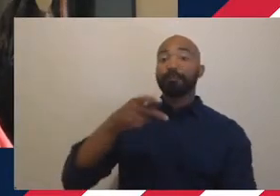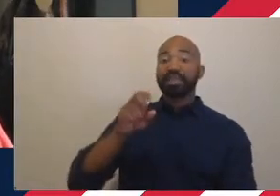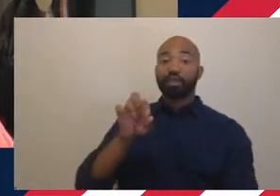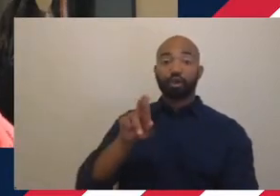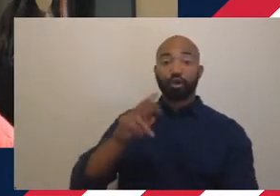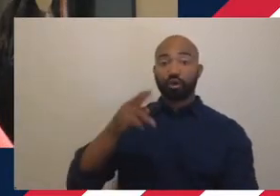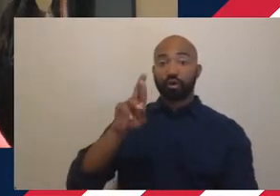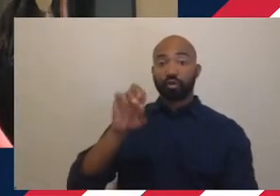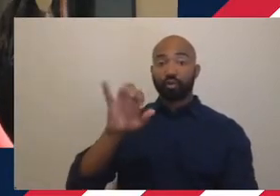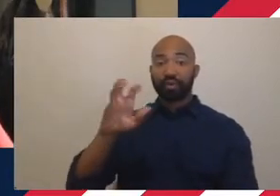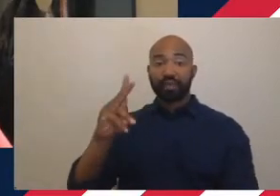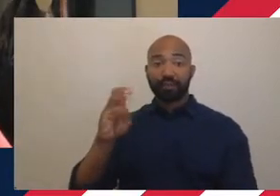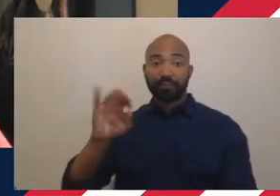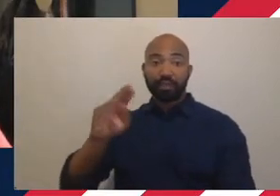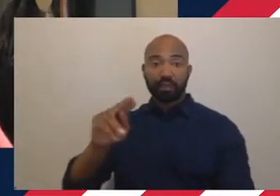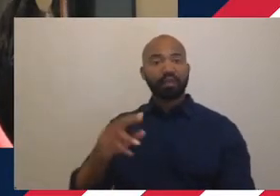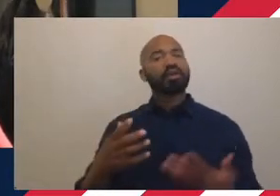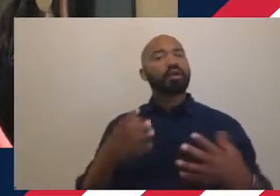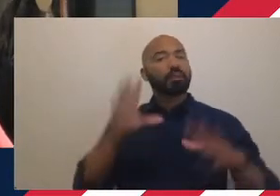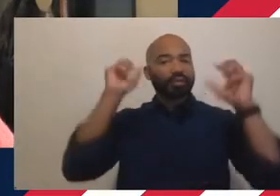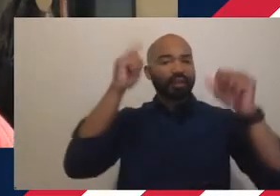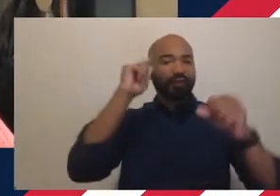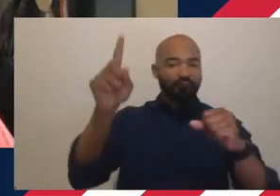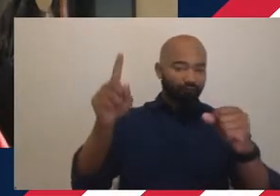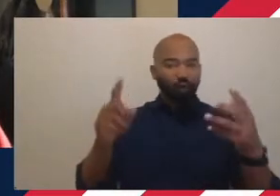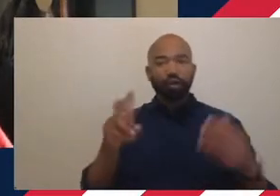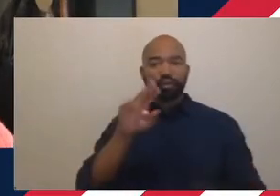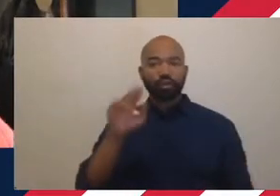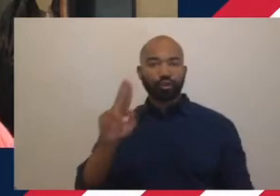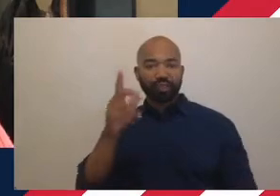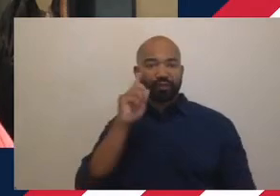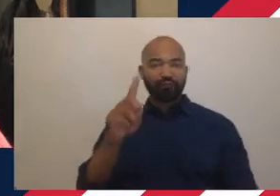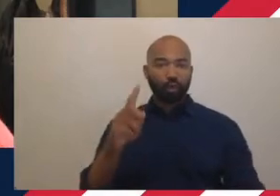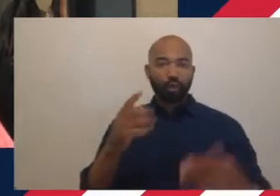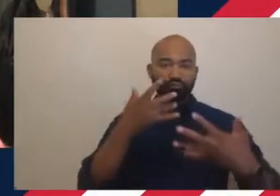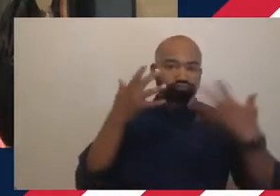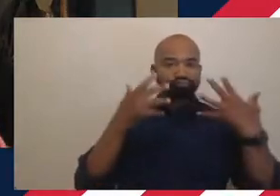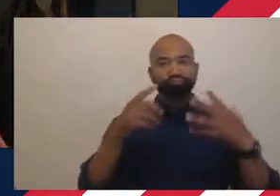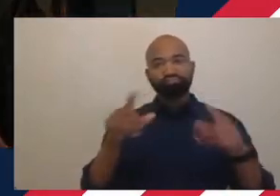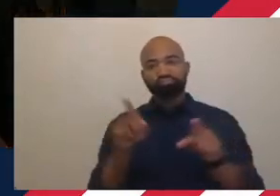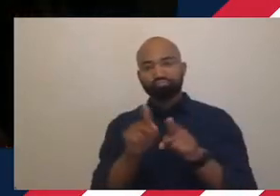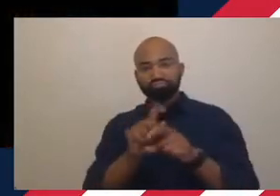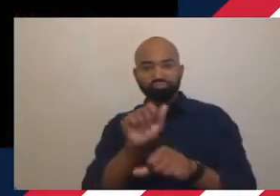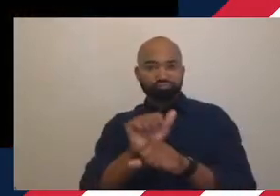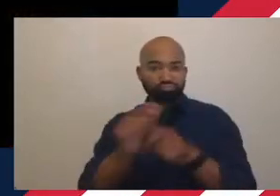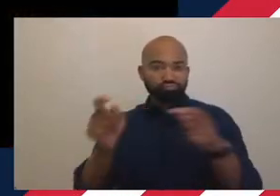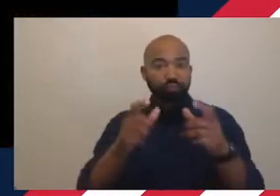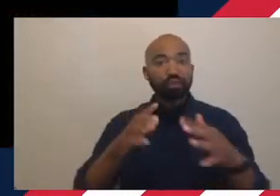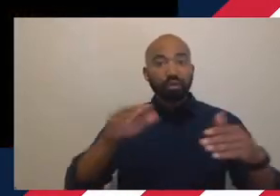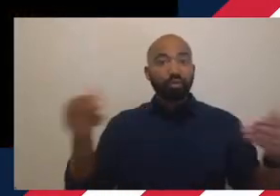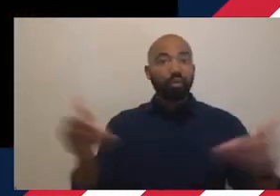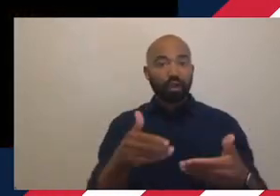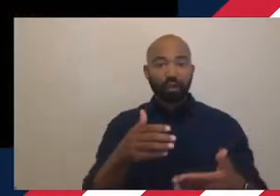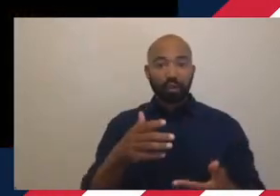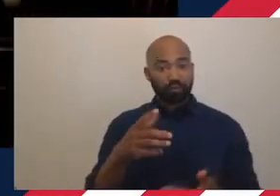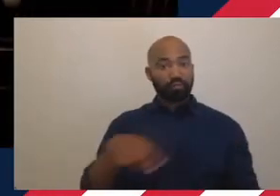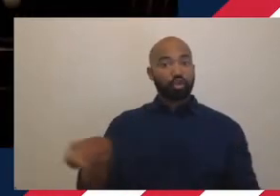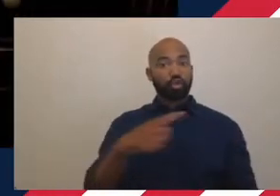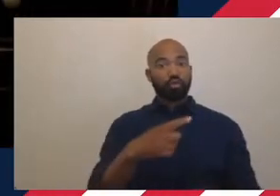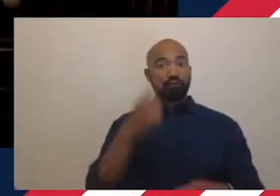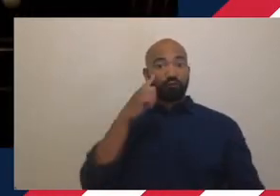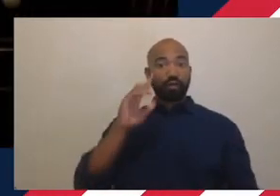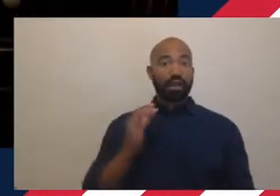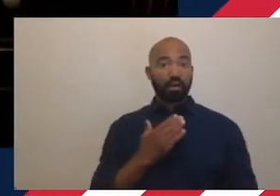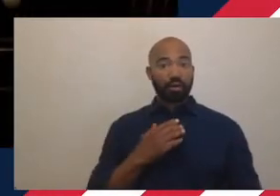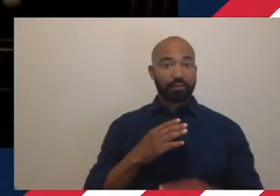the Milwaukee Area Service and Hospitality Workers Union. On behalf of our members, let me welcome you virtually to our